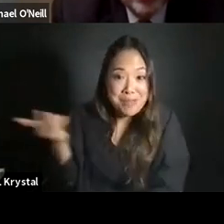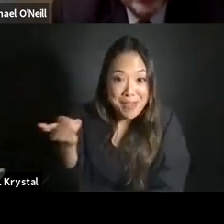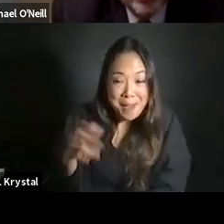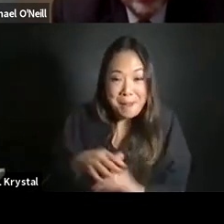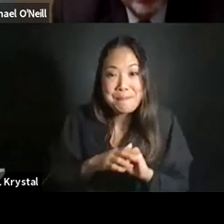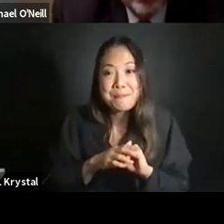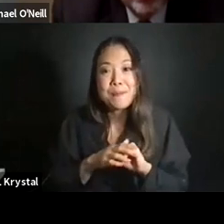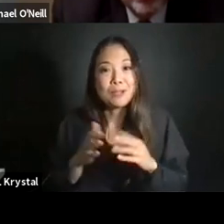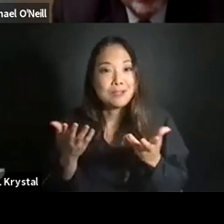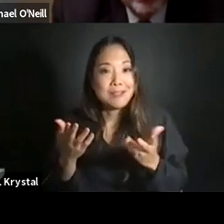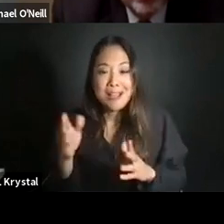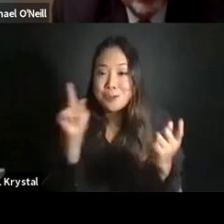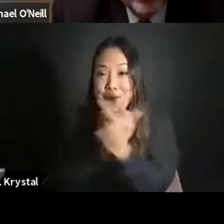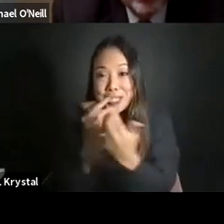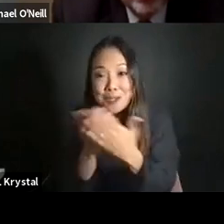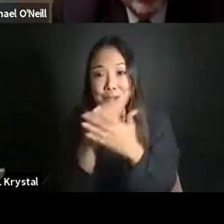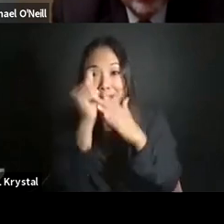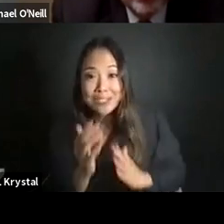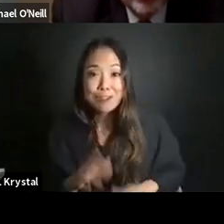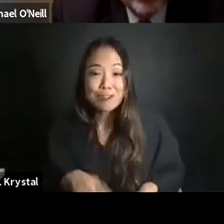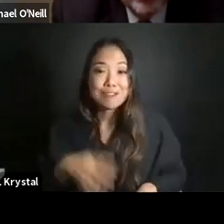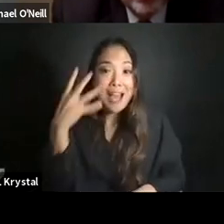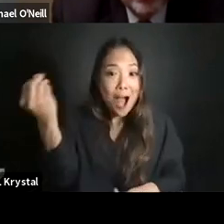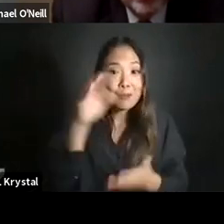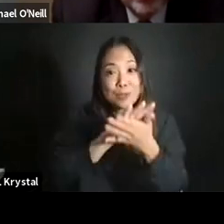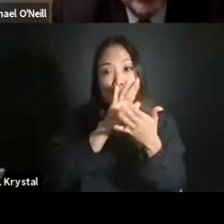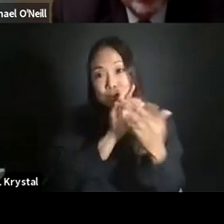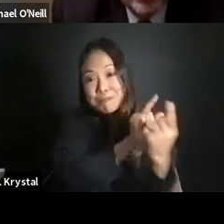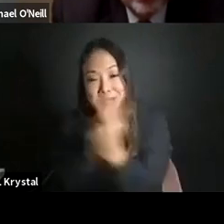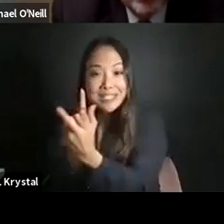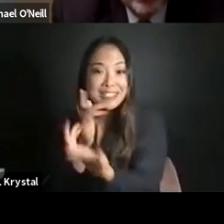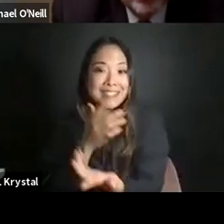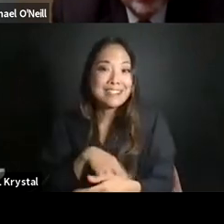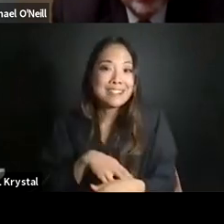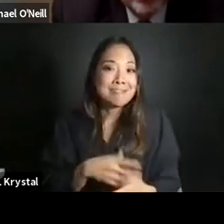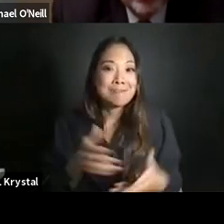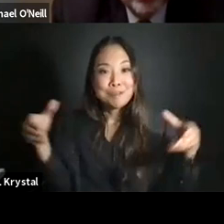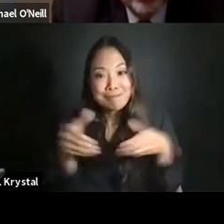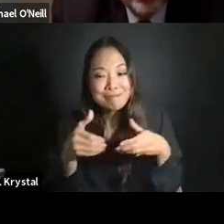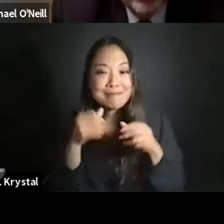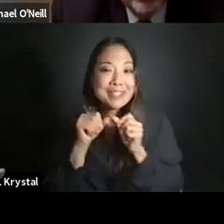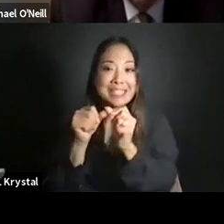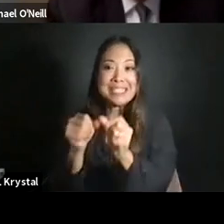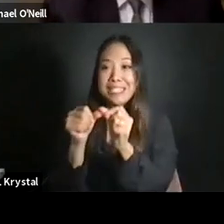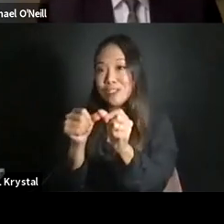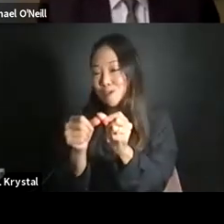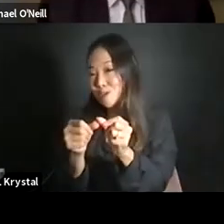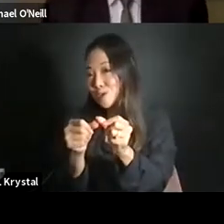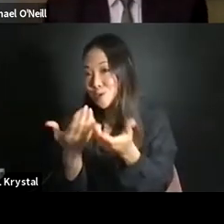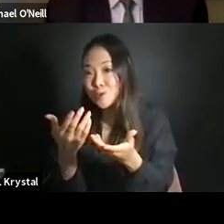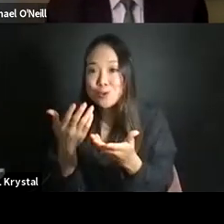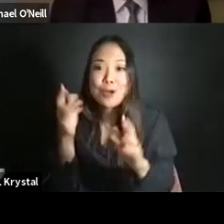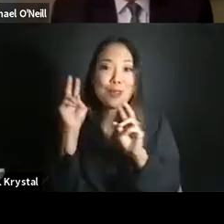and meet them and continuing to move forward the best way we possible in this school year we can in the school year so thank you